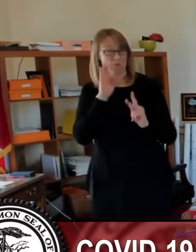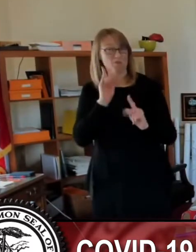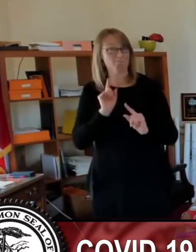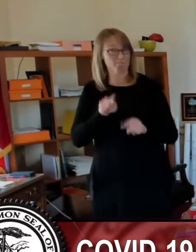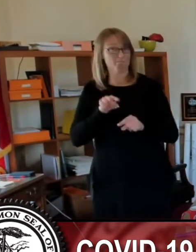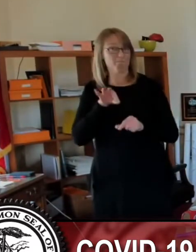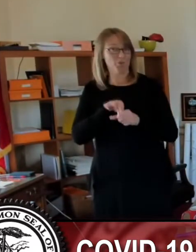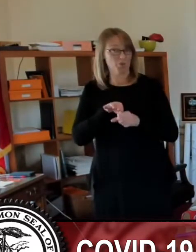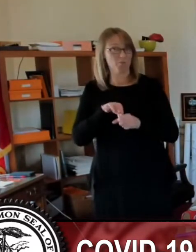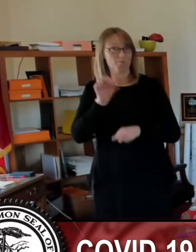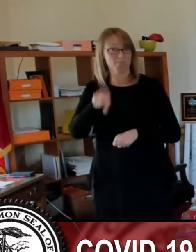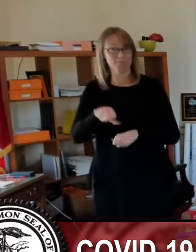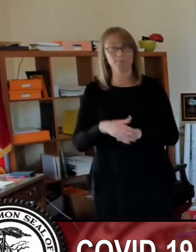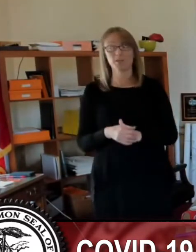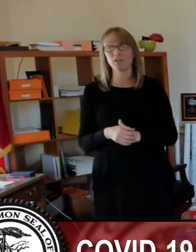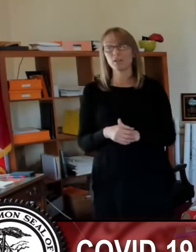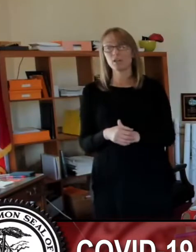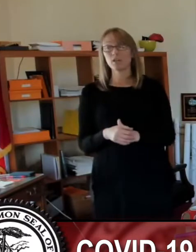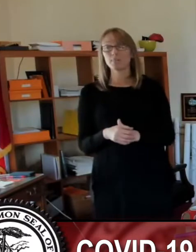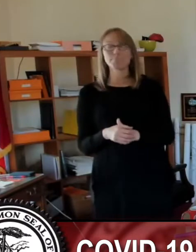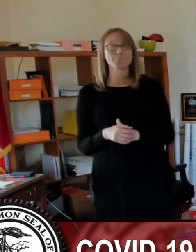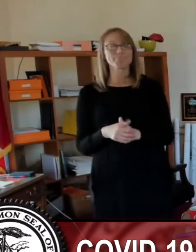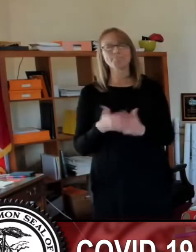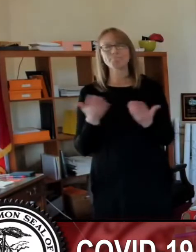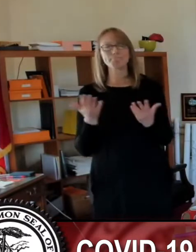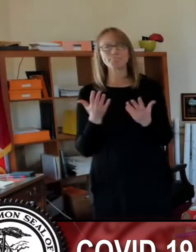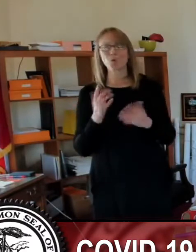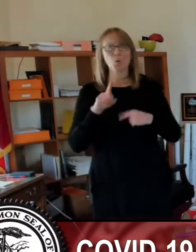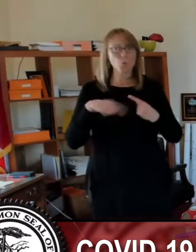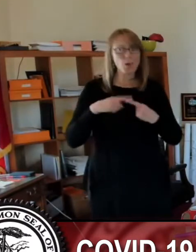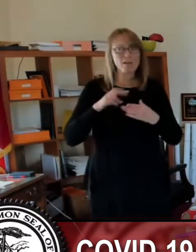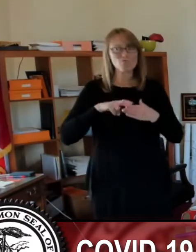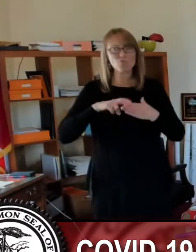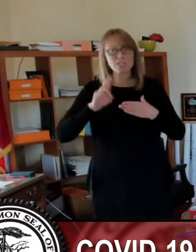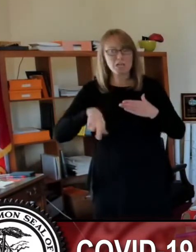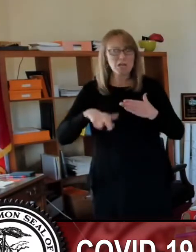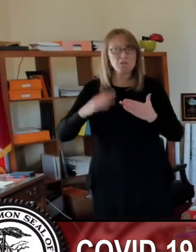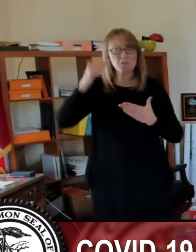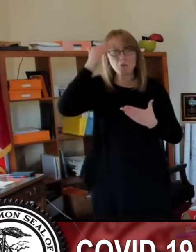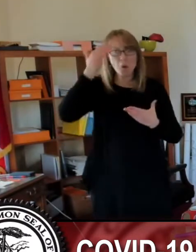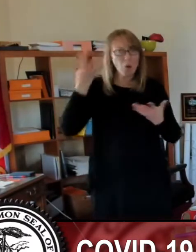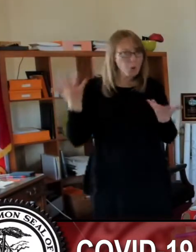you know, it's unclear when we'll know the results. Hopefully by tomorrow night.